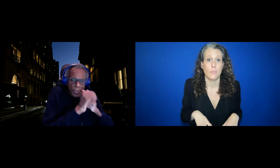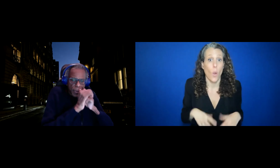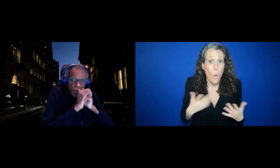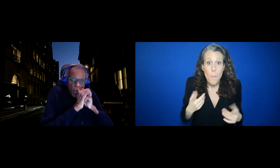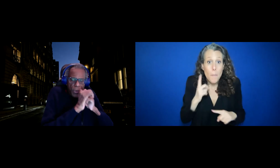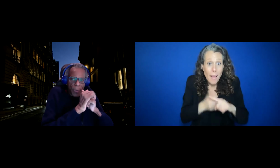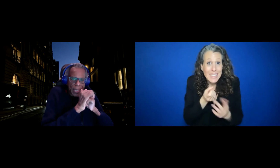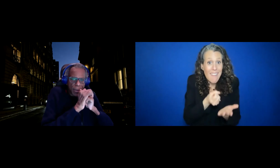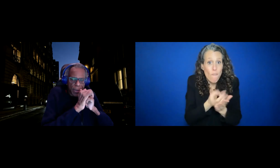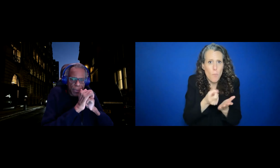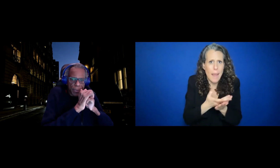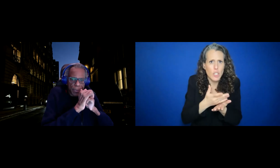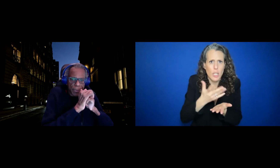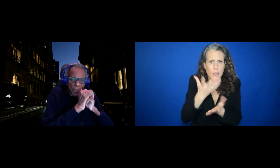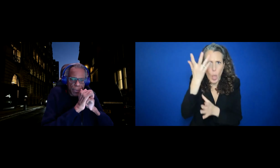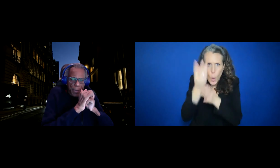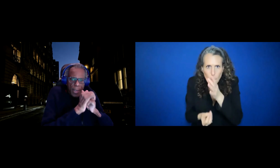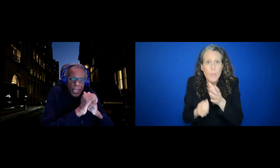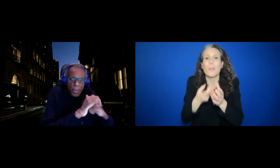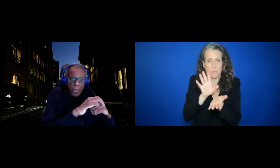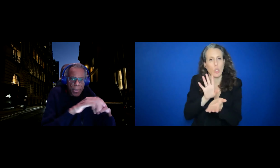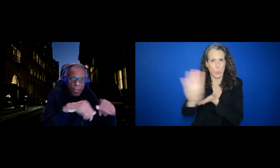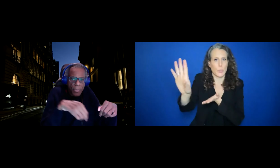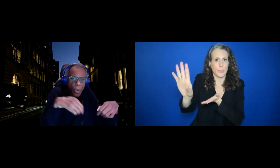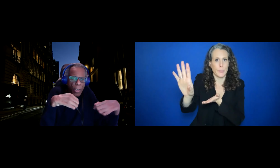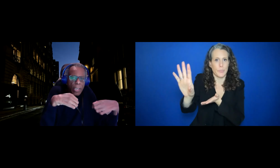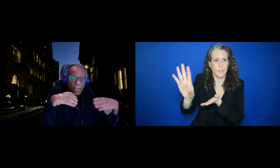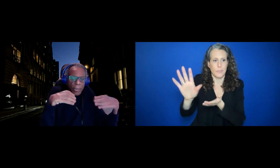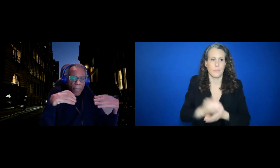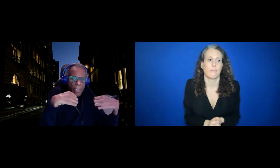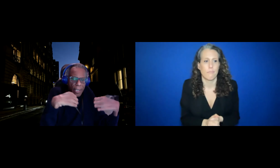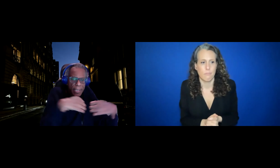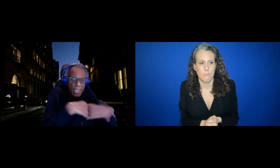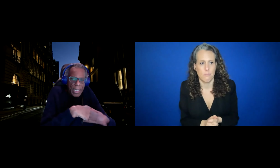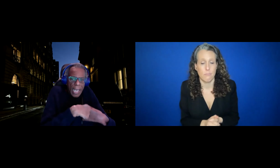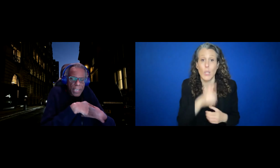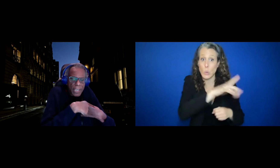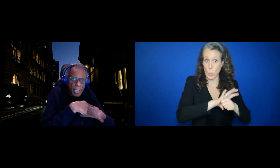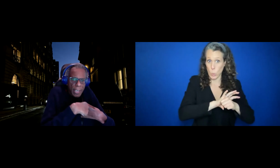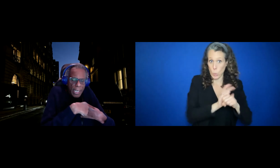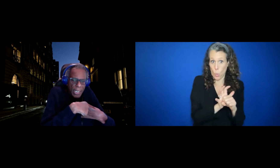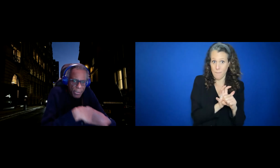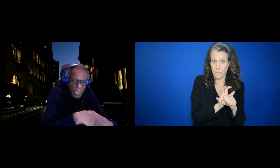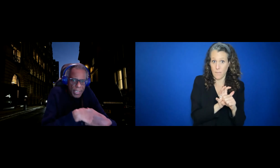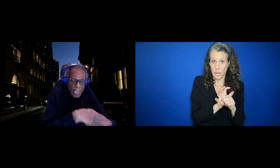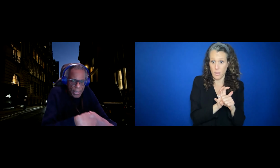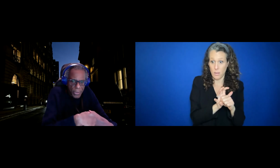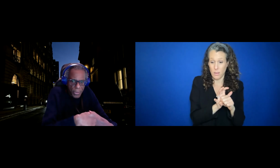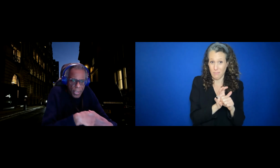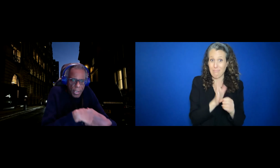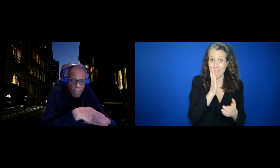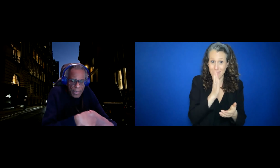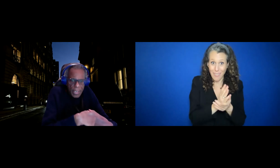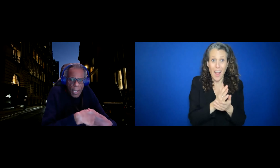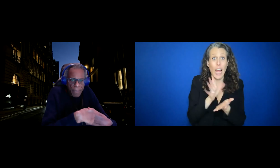information, you would be excluded. So so COVID-19 actually increased the